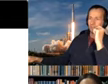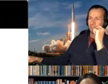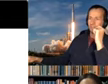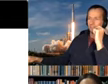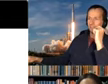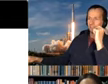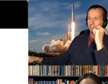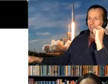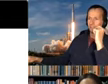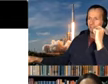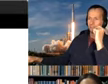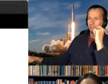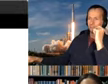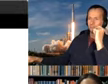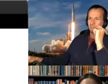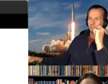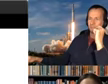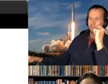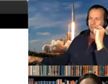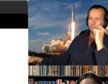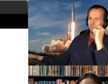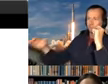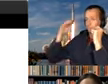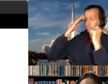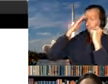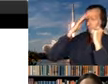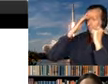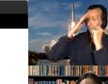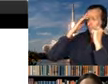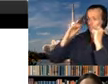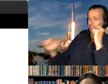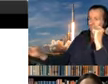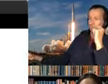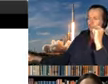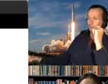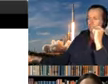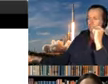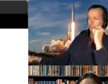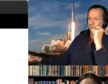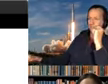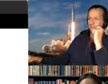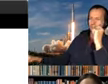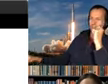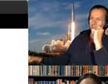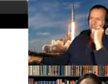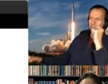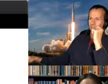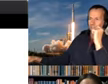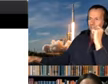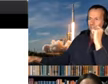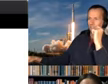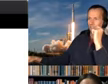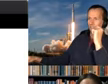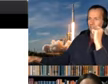that I don't have anything in this lecture, but I mean, you can easily look it up. There have been a number of studies that looked at COVID-19 infections in nurses and doctors